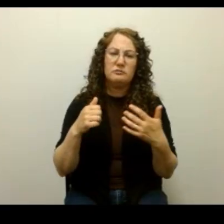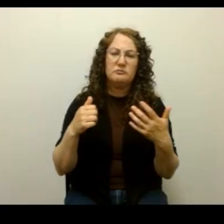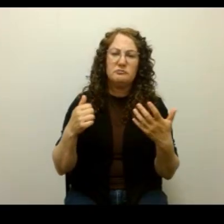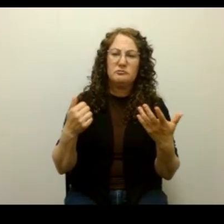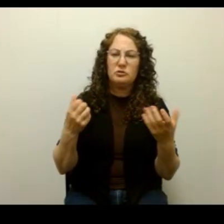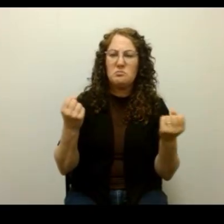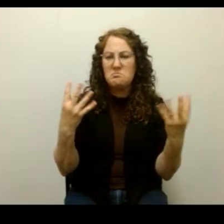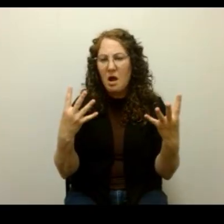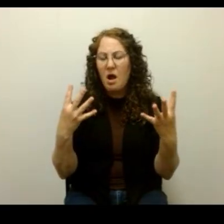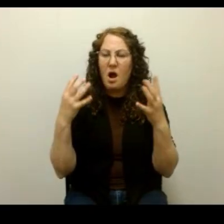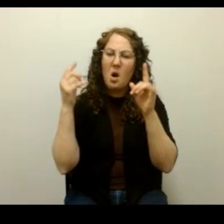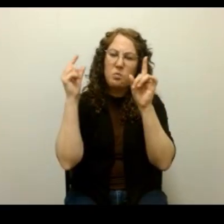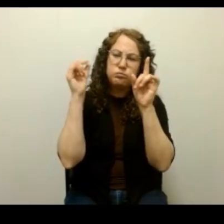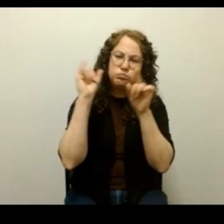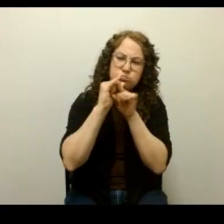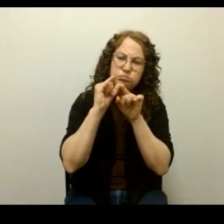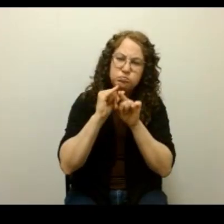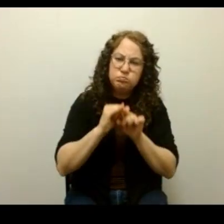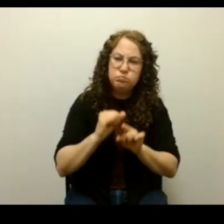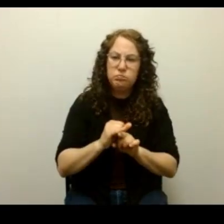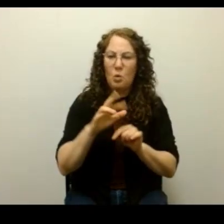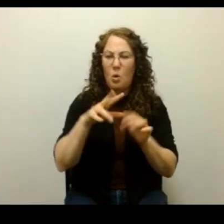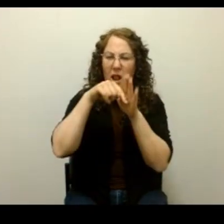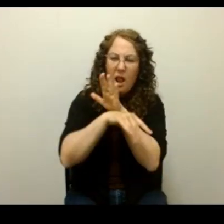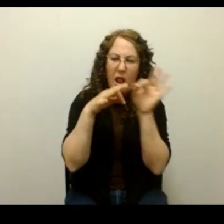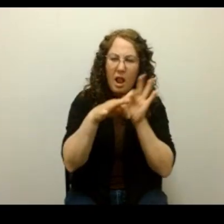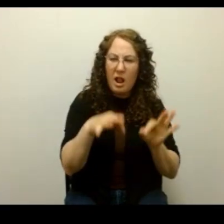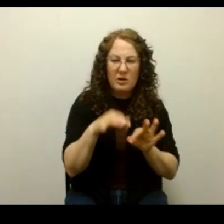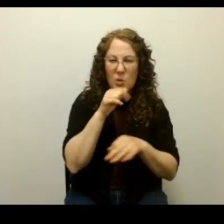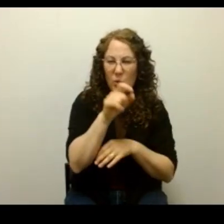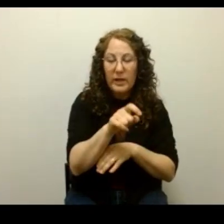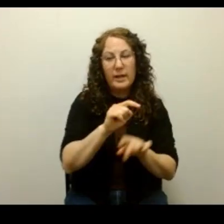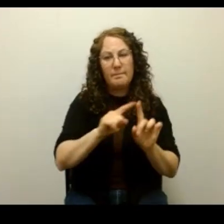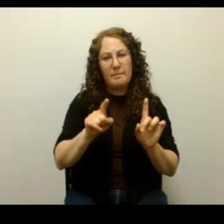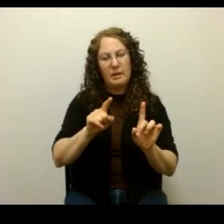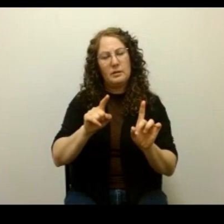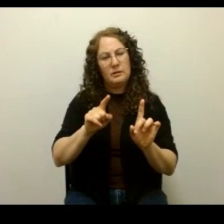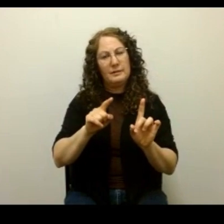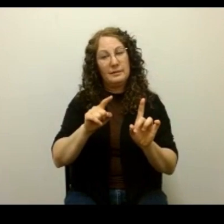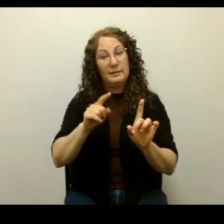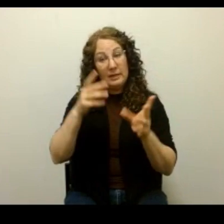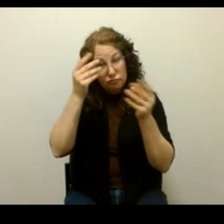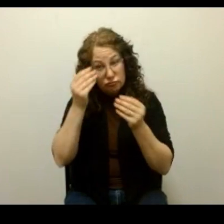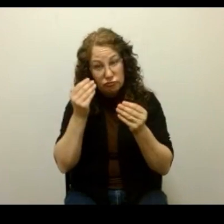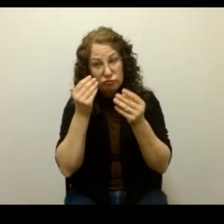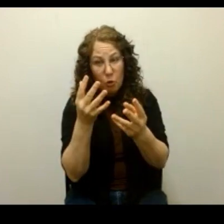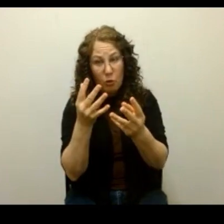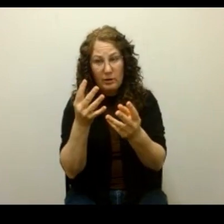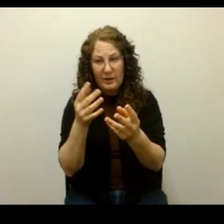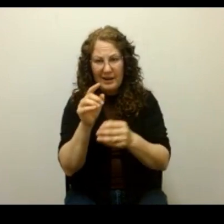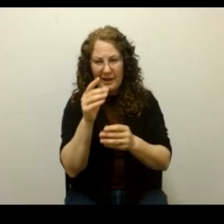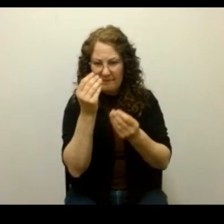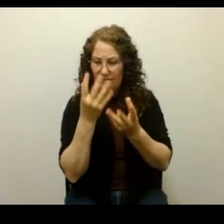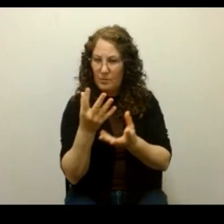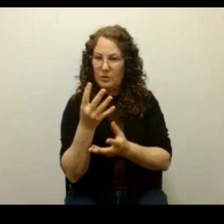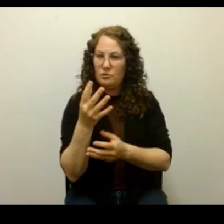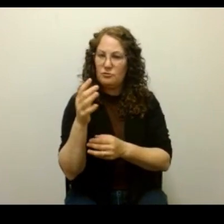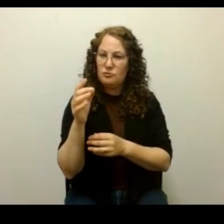unnecessary details. You're giving only information that the reader needs to